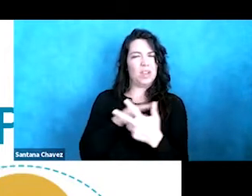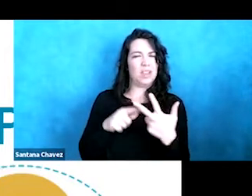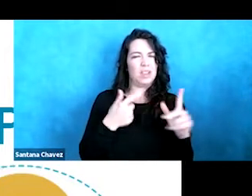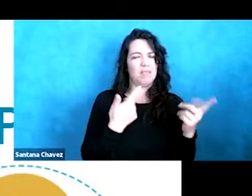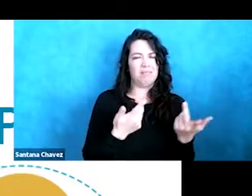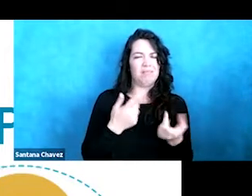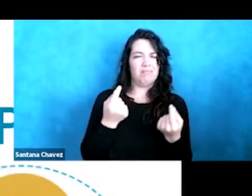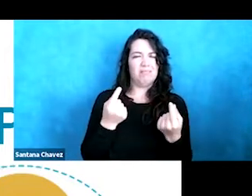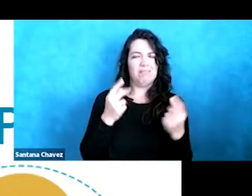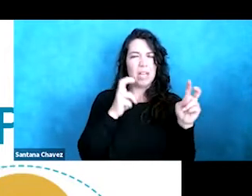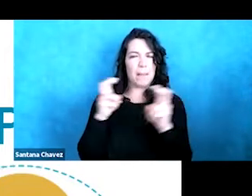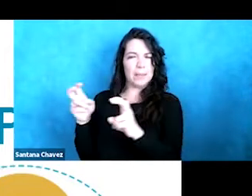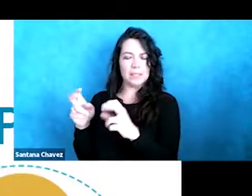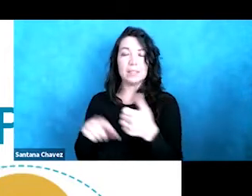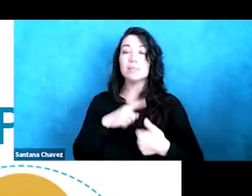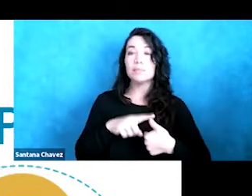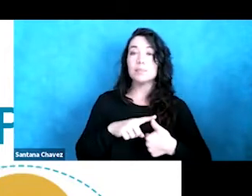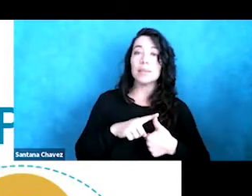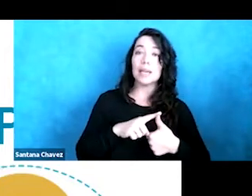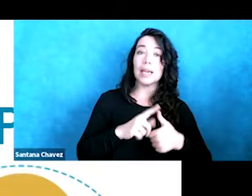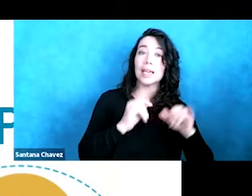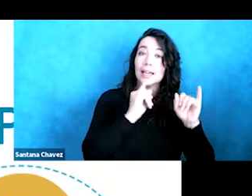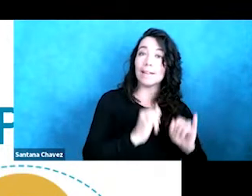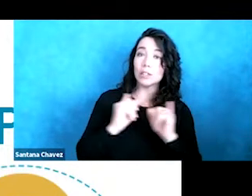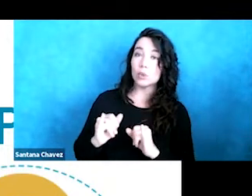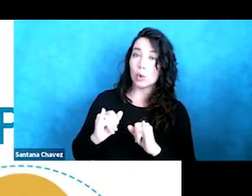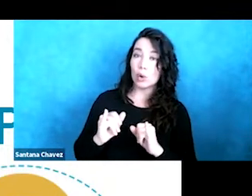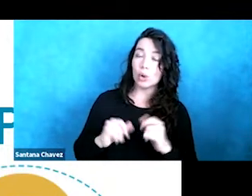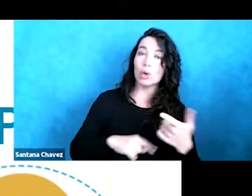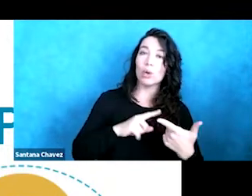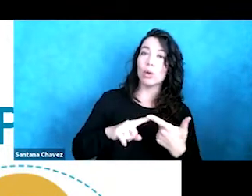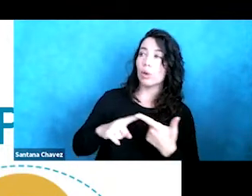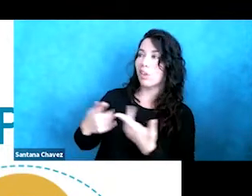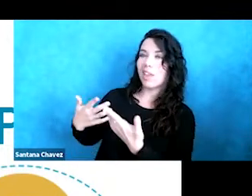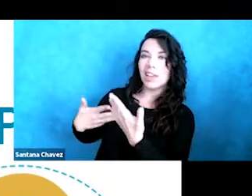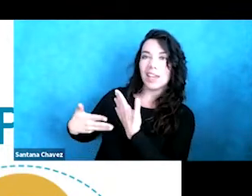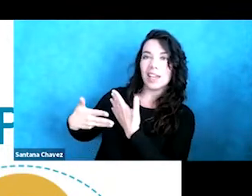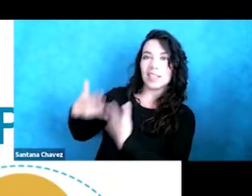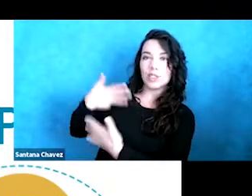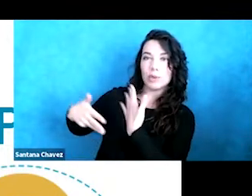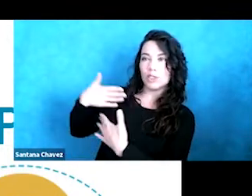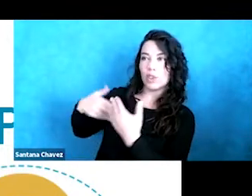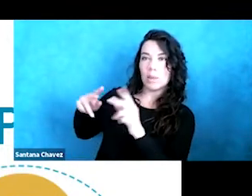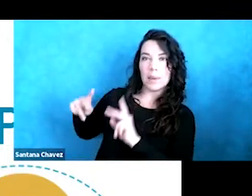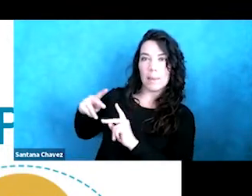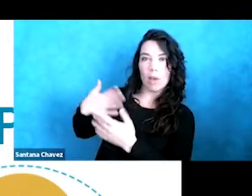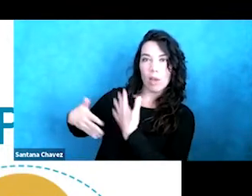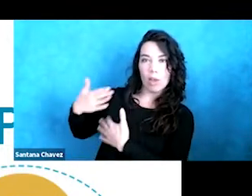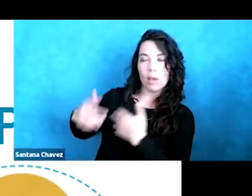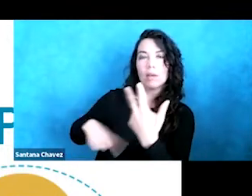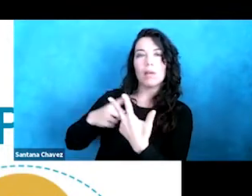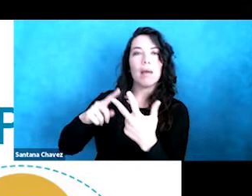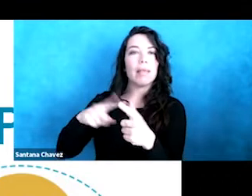positive individual well-being. The other is interpersonal well-being. And we have then skills and knowledge. So these